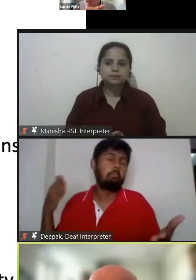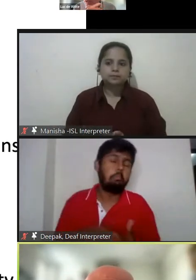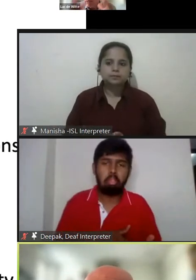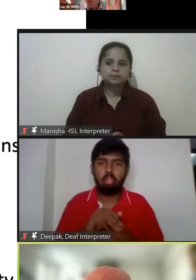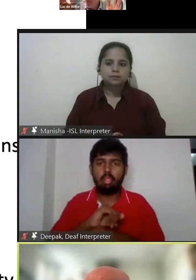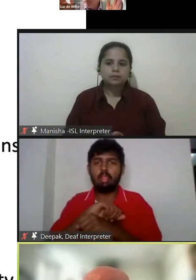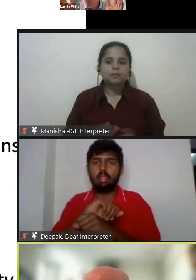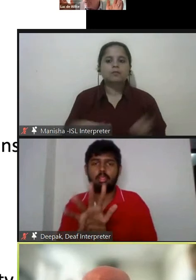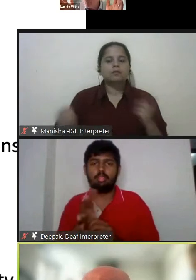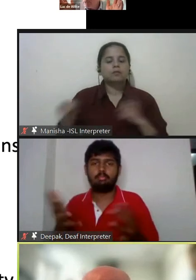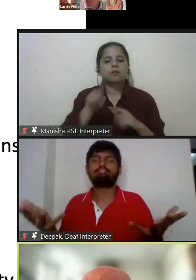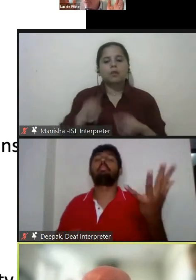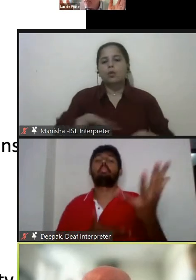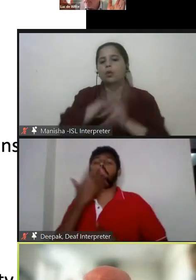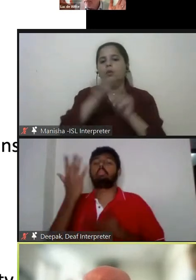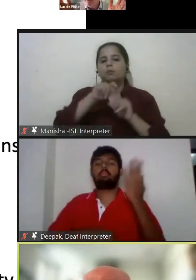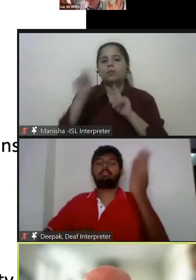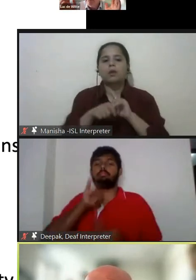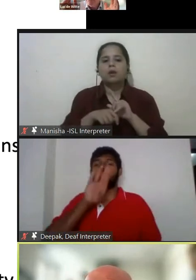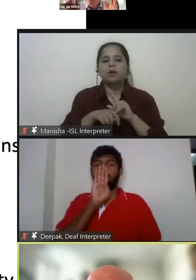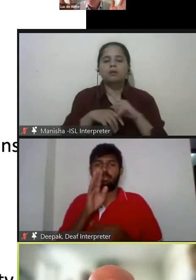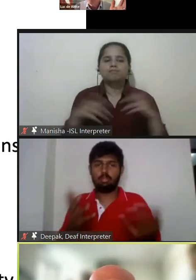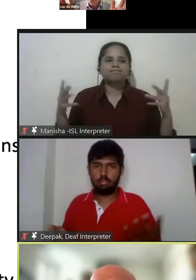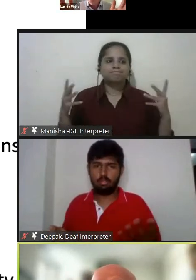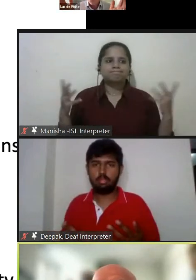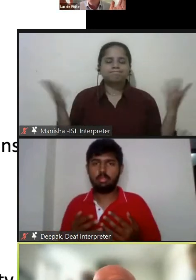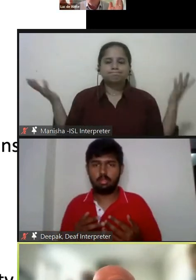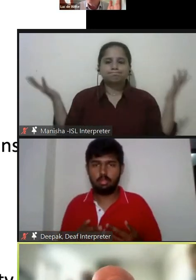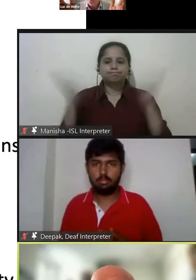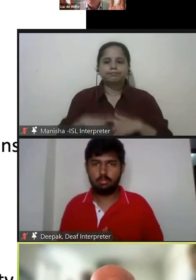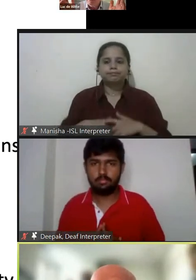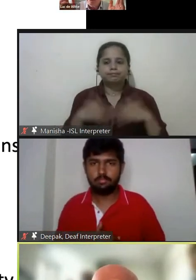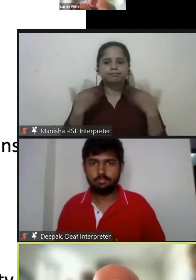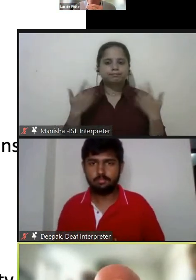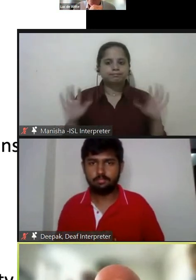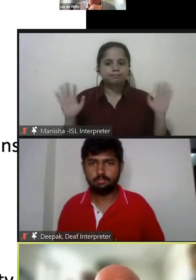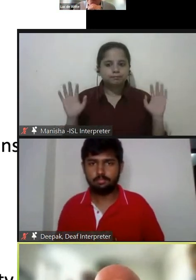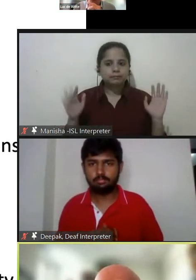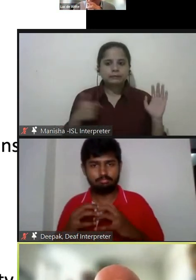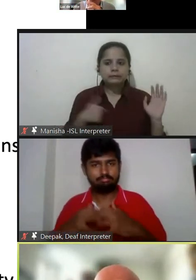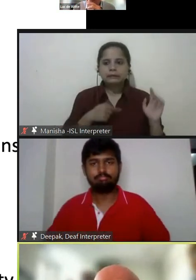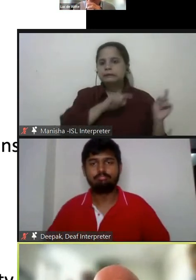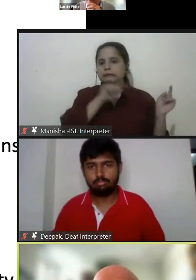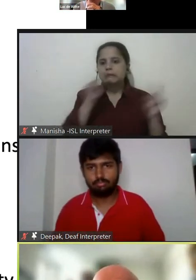And the whole project collapsed, basically. I was no longer able to travel to India,